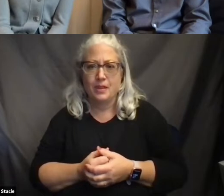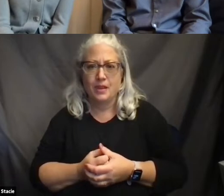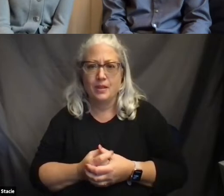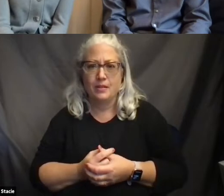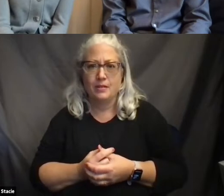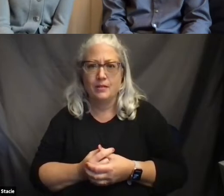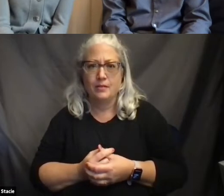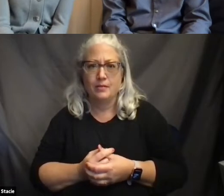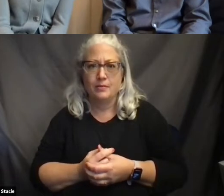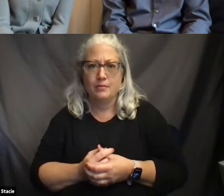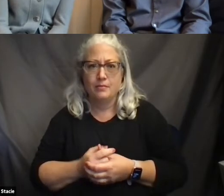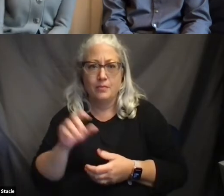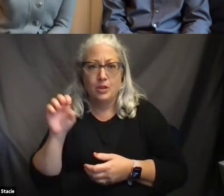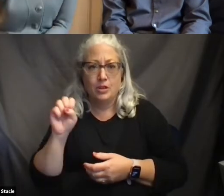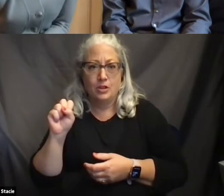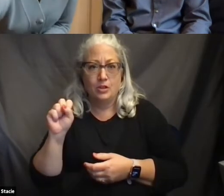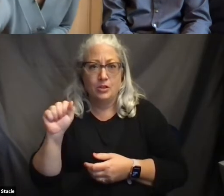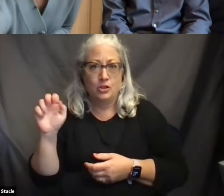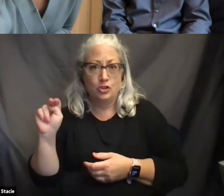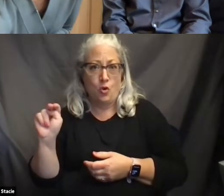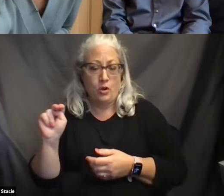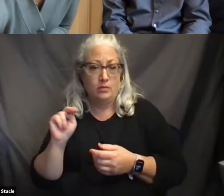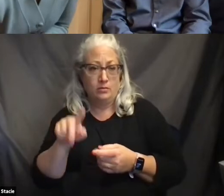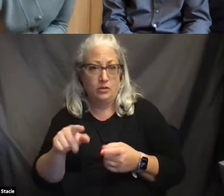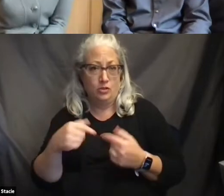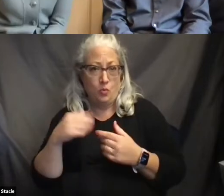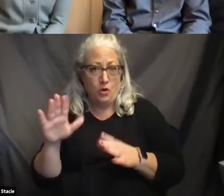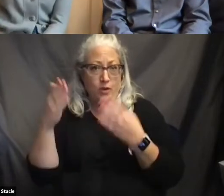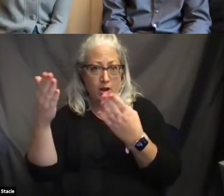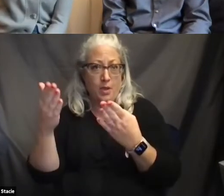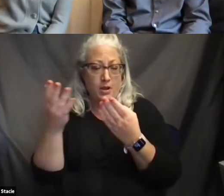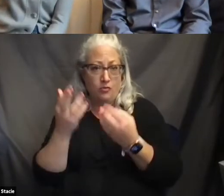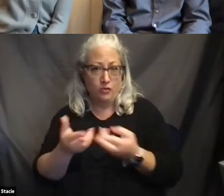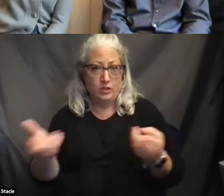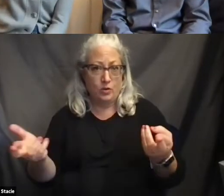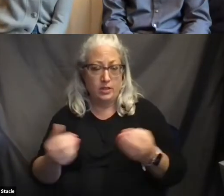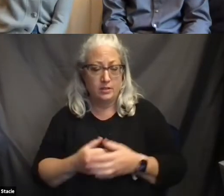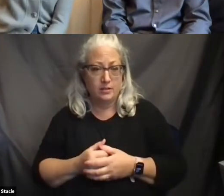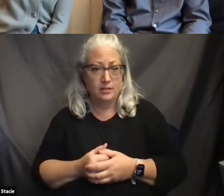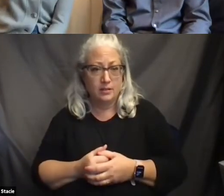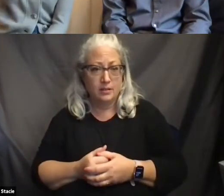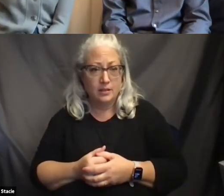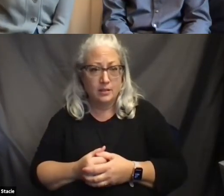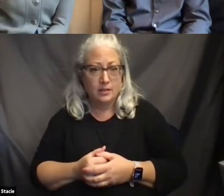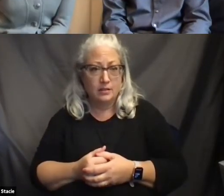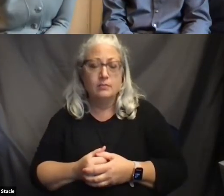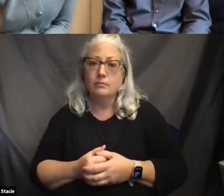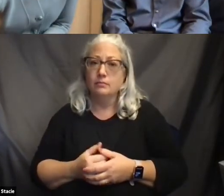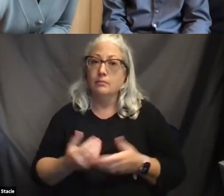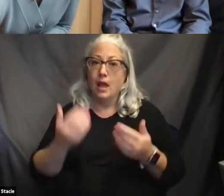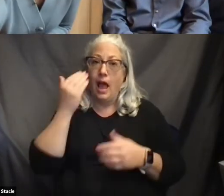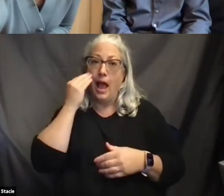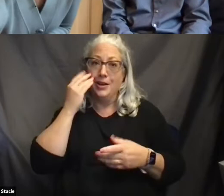Sean, did you have resources you want to Yeah. recommend to other parents? Well, I know what resources work for